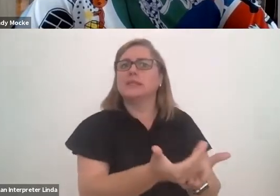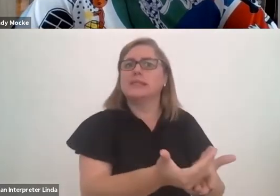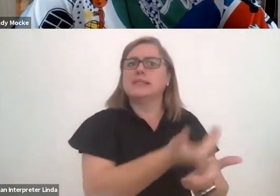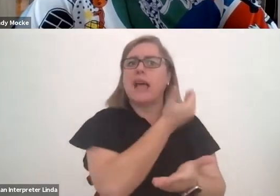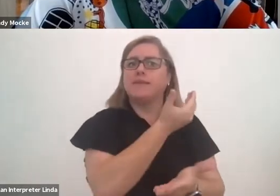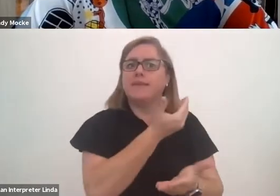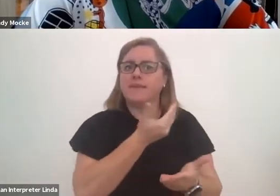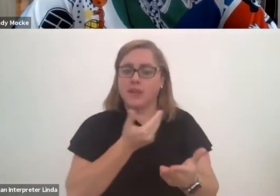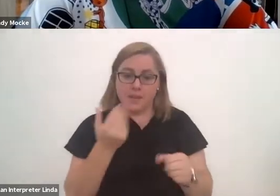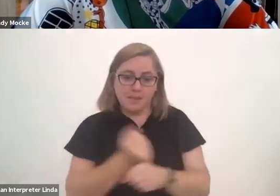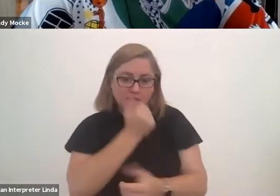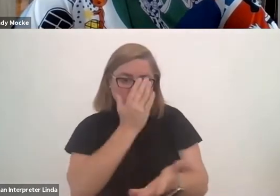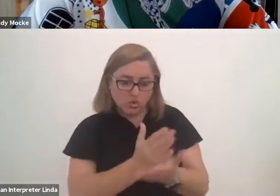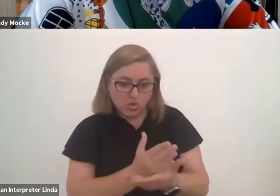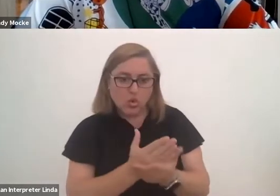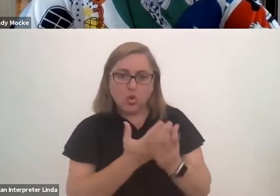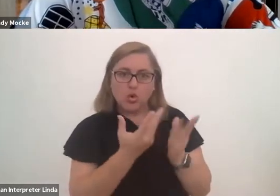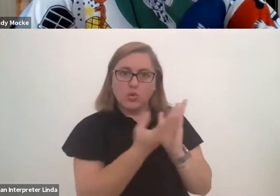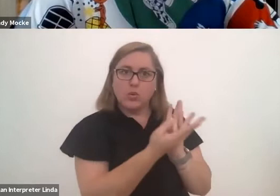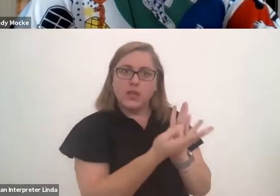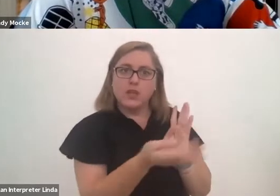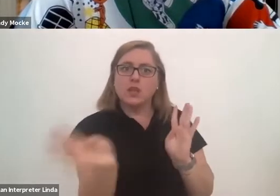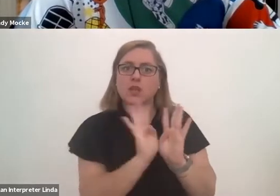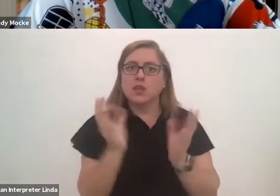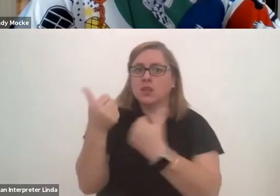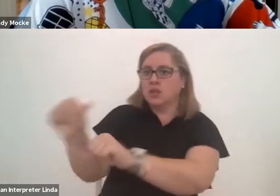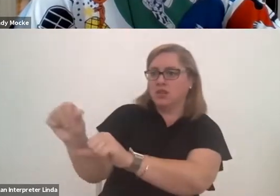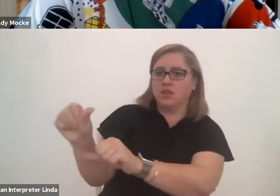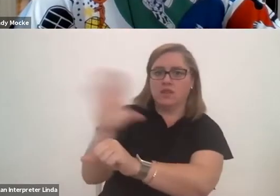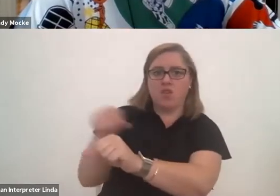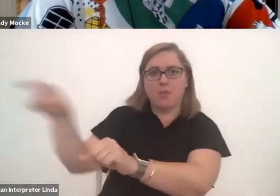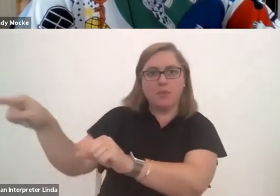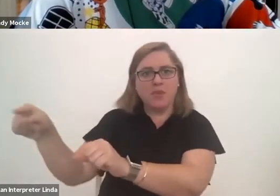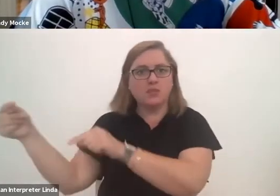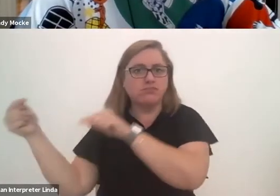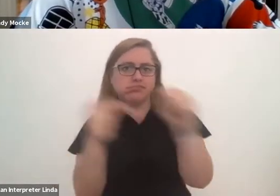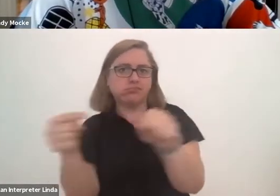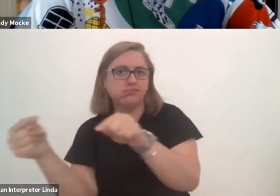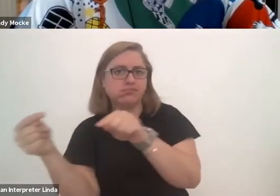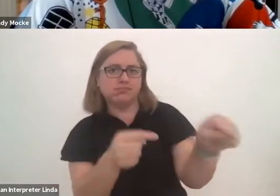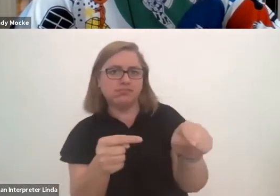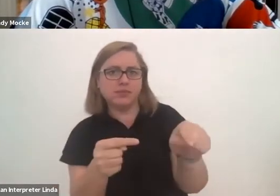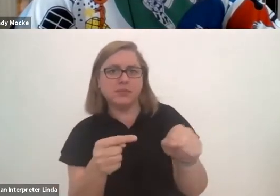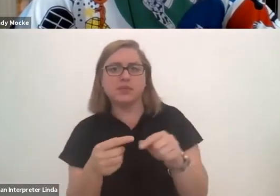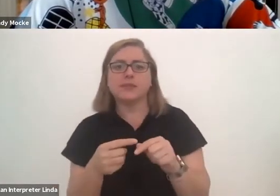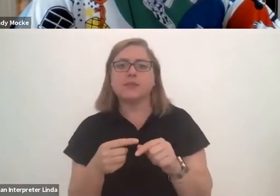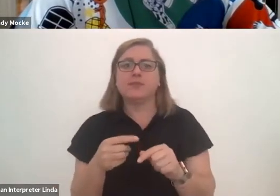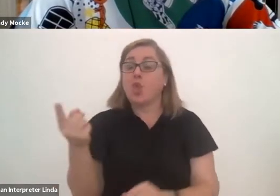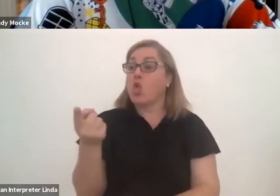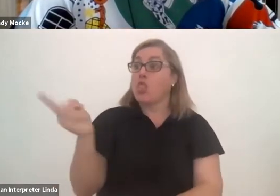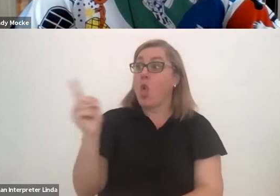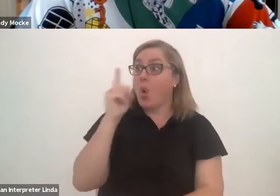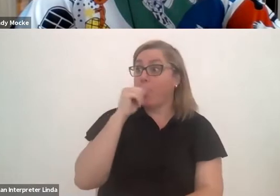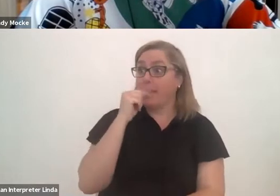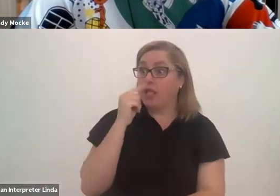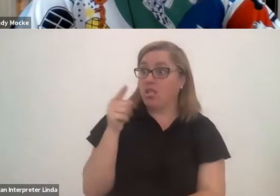circle of safety by a community. And then to just, let those people who are attacking